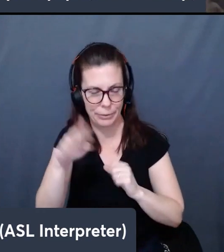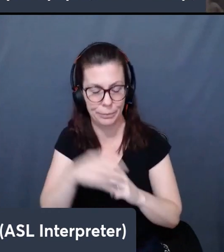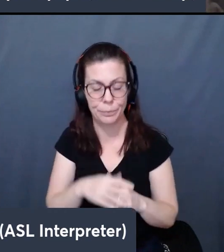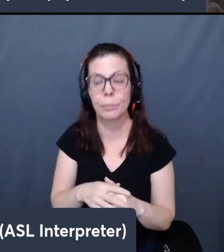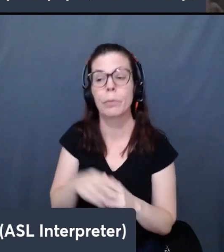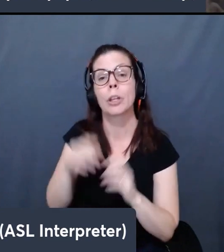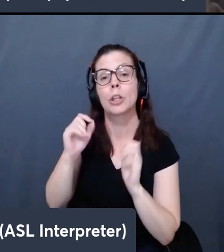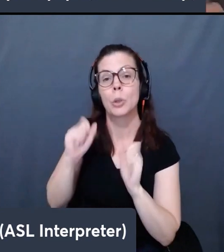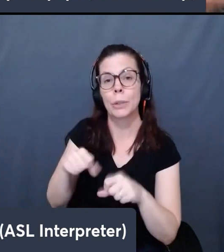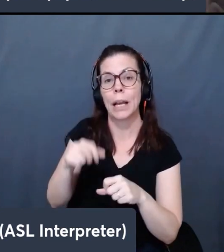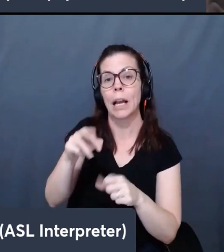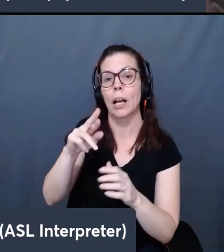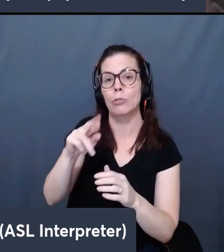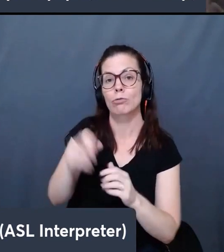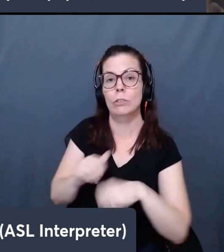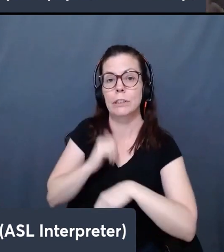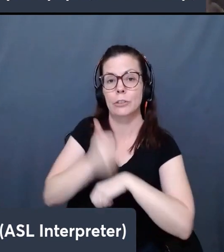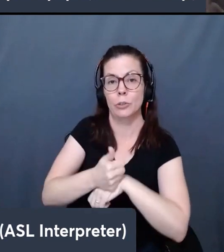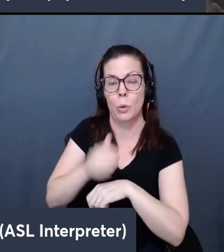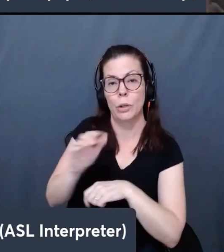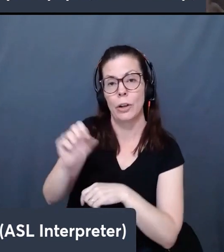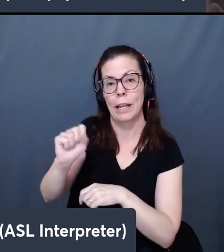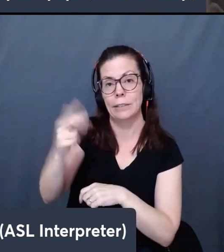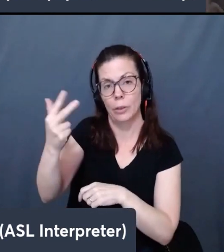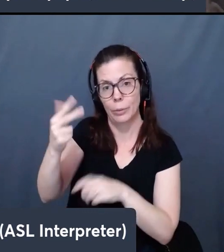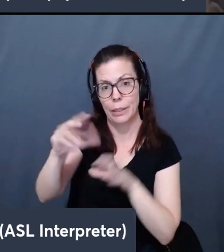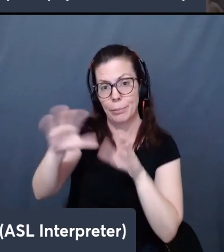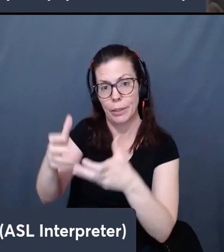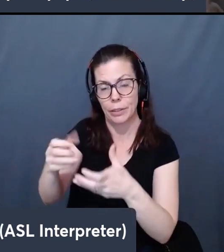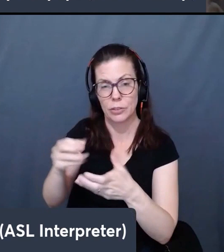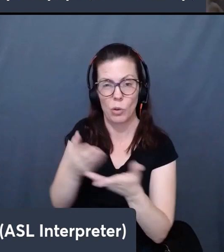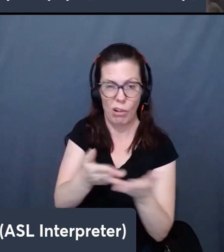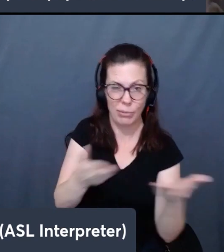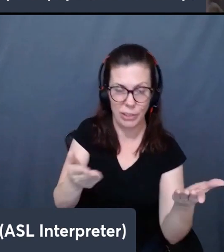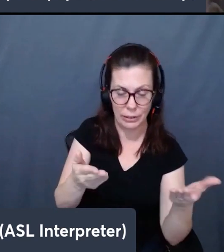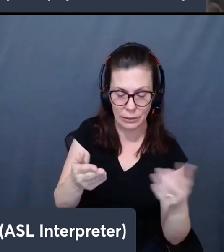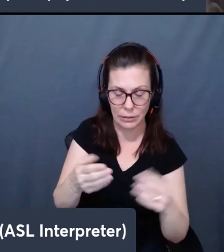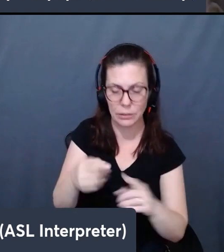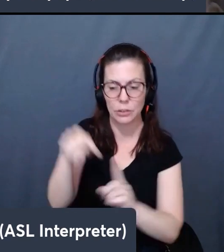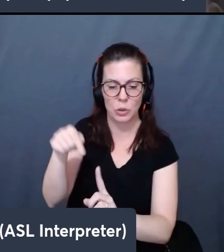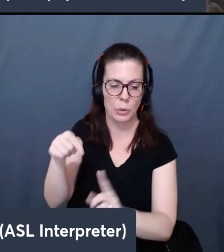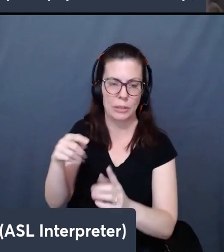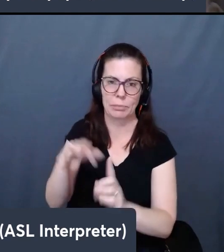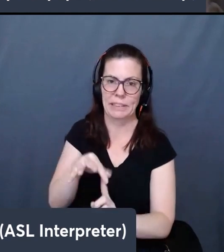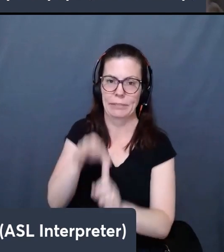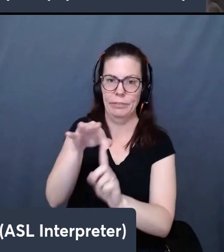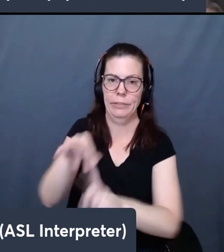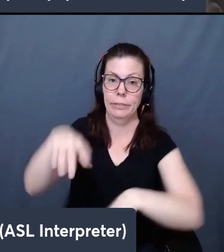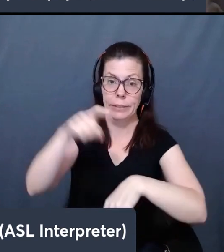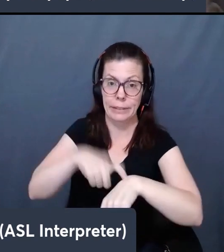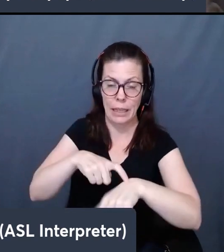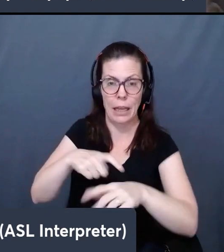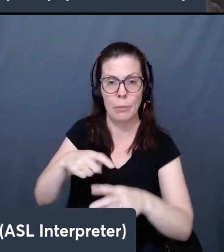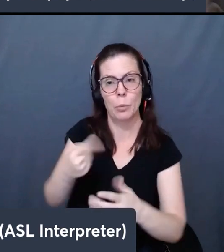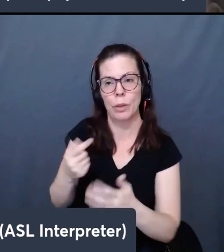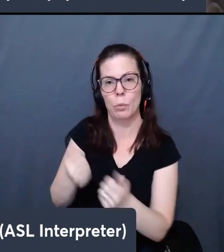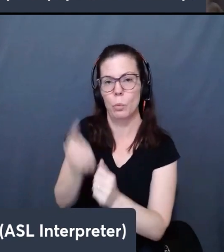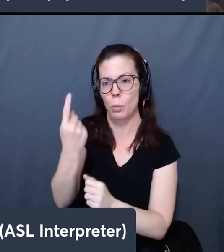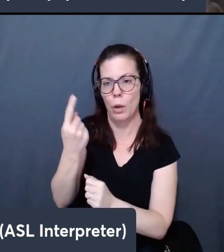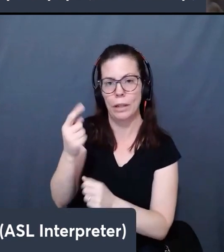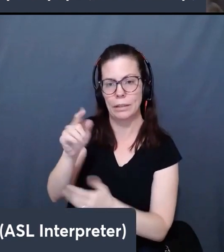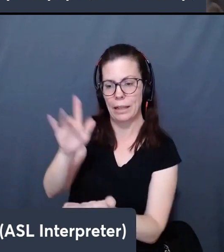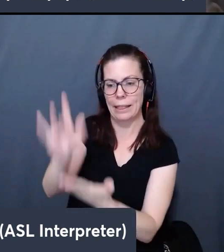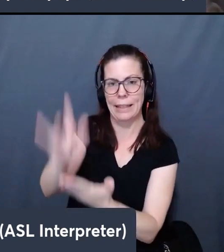restore your S3 buckets or objects to a point in time using a single click in the AWS